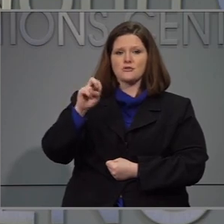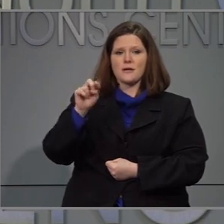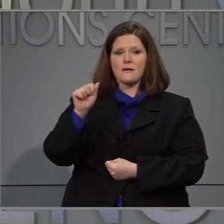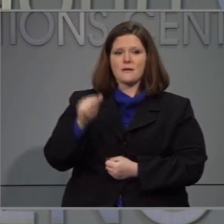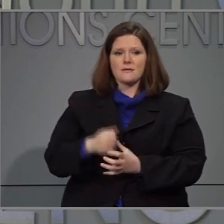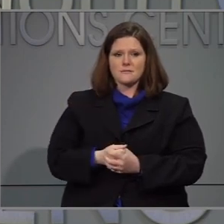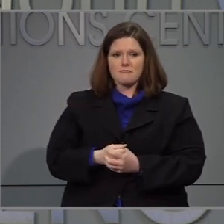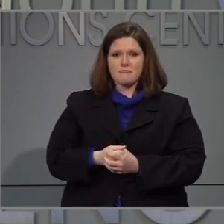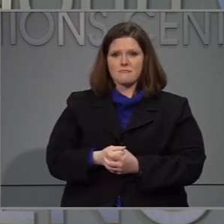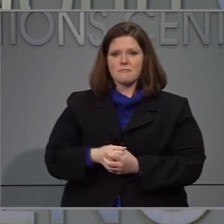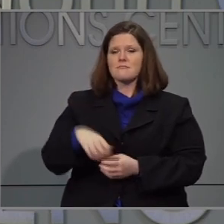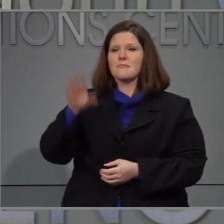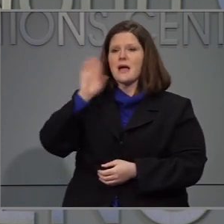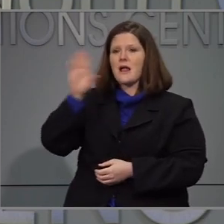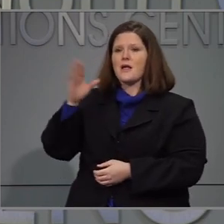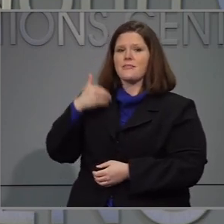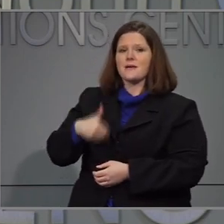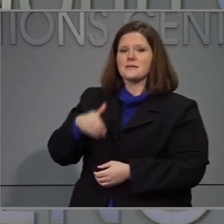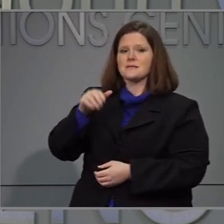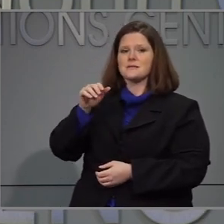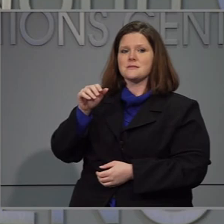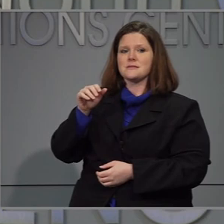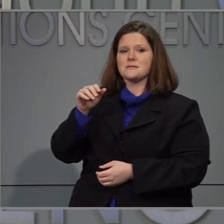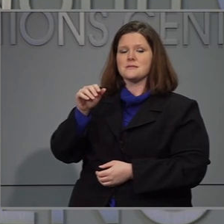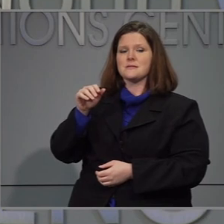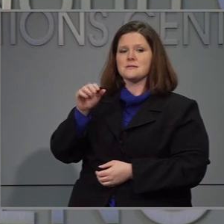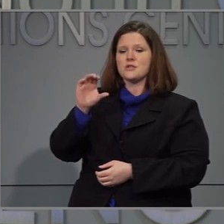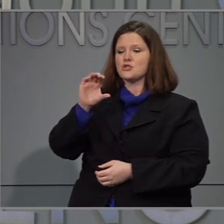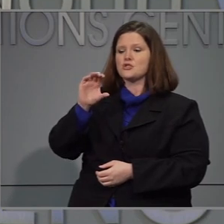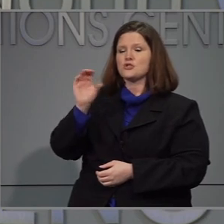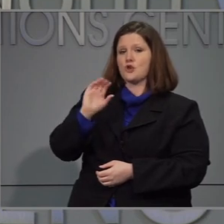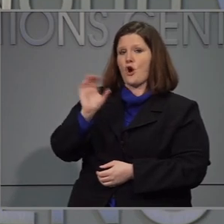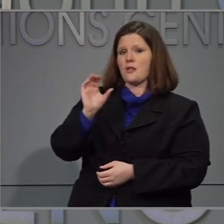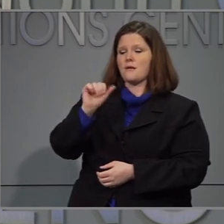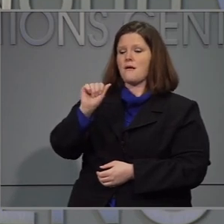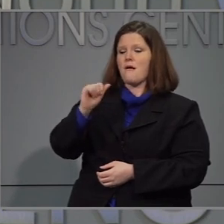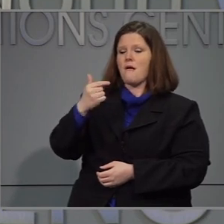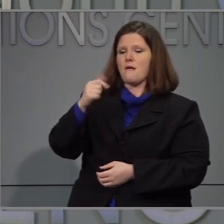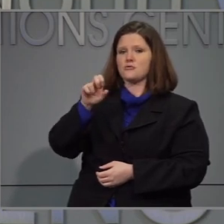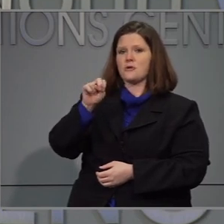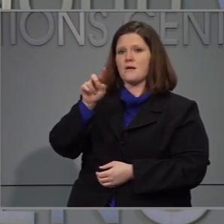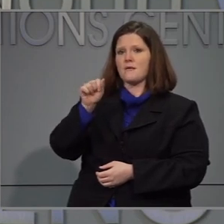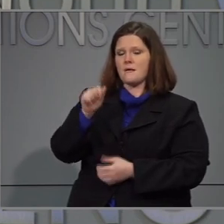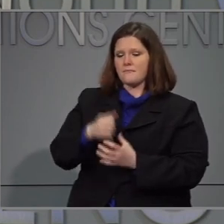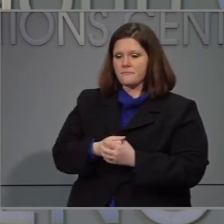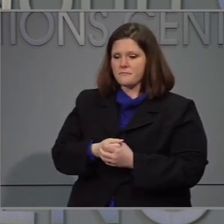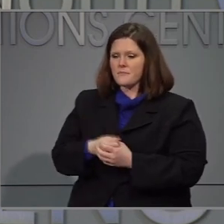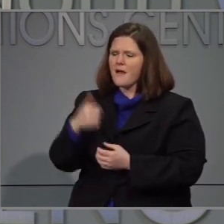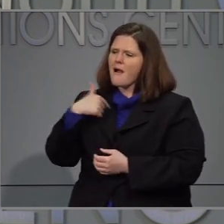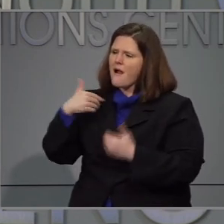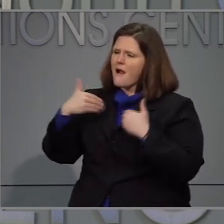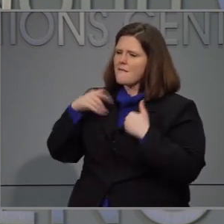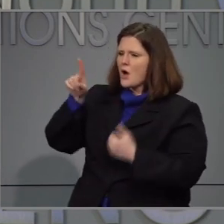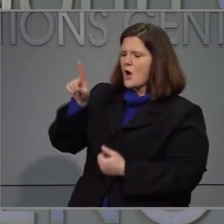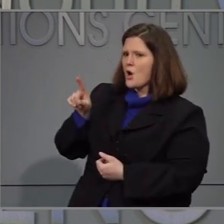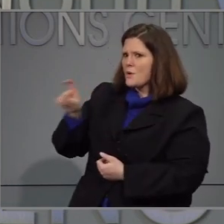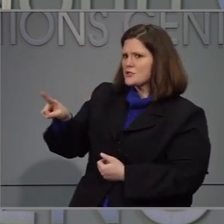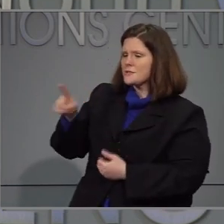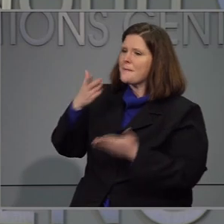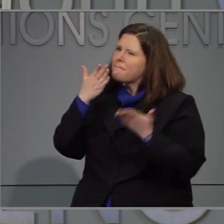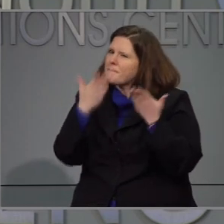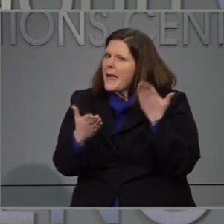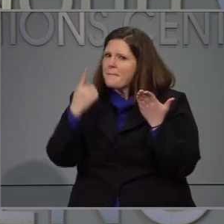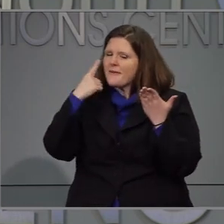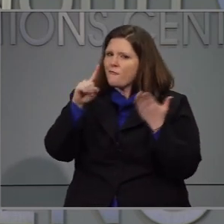Hey, Governor Cooper, this is Katie Peralta with the Charlotte Agenda. I had a question, I think this is probably for Mandy